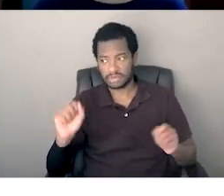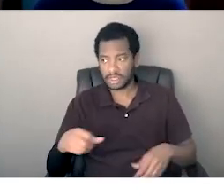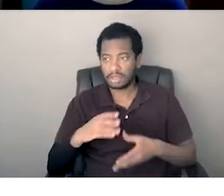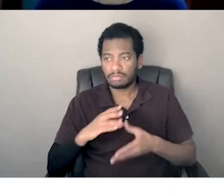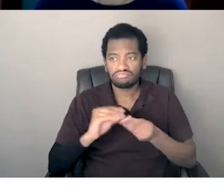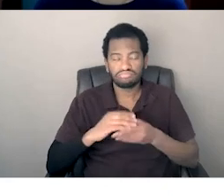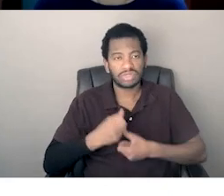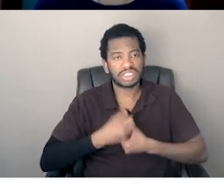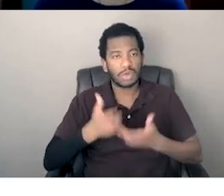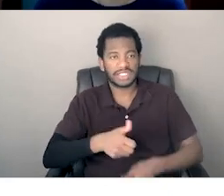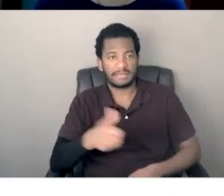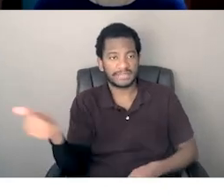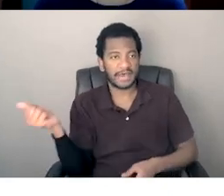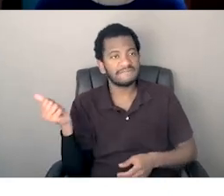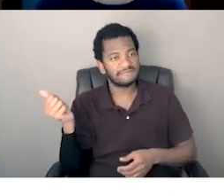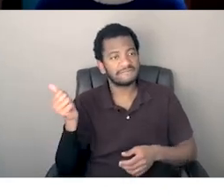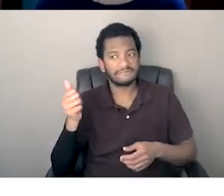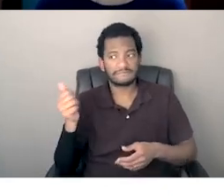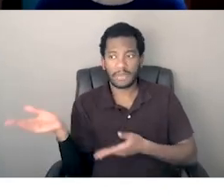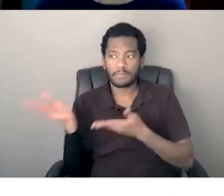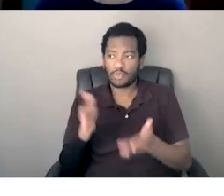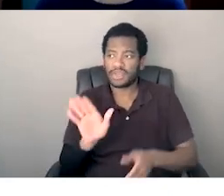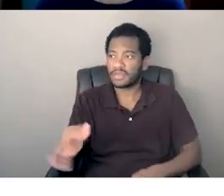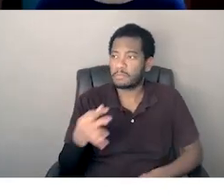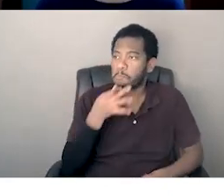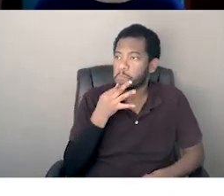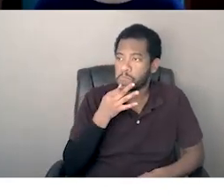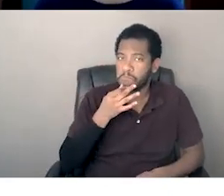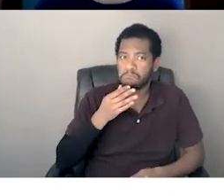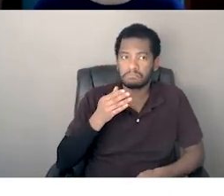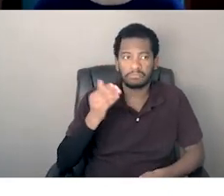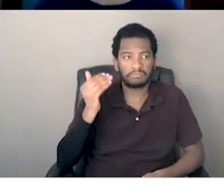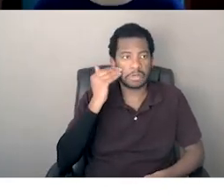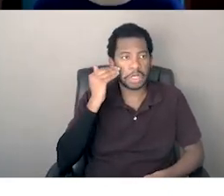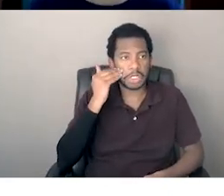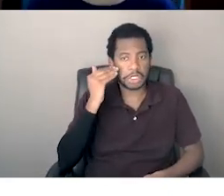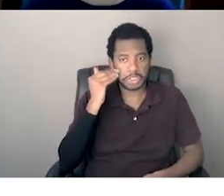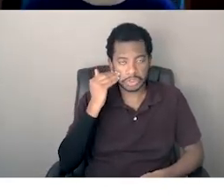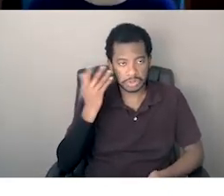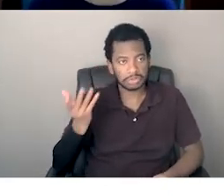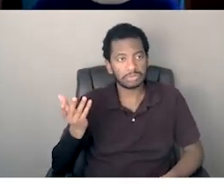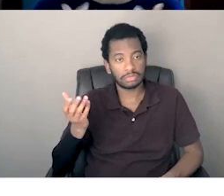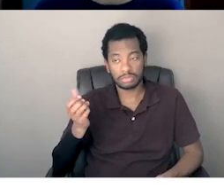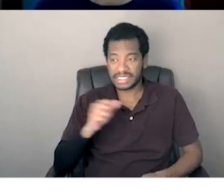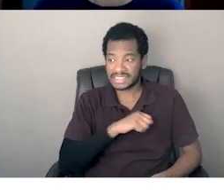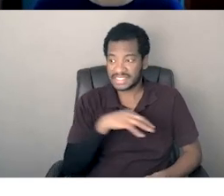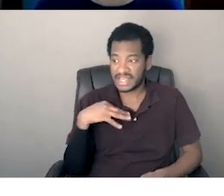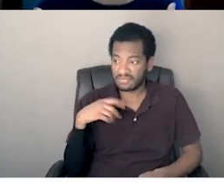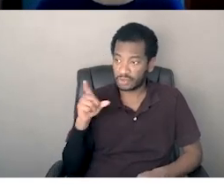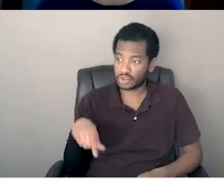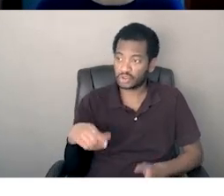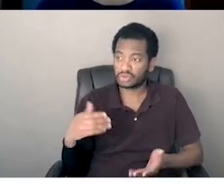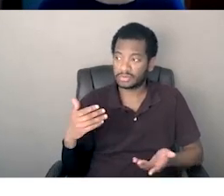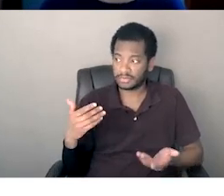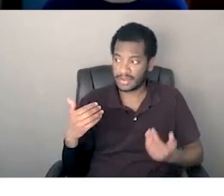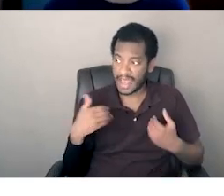also be able to bring their expertise to the table. Staffing also reflects the community of the program so that that perspective